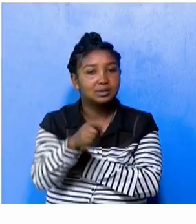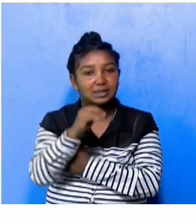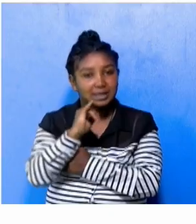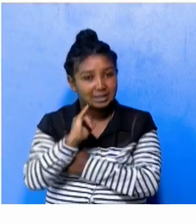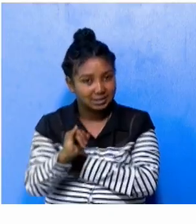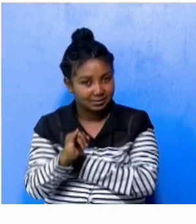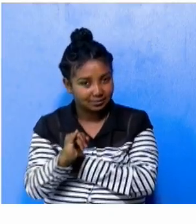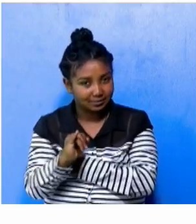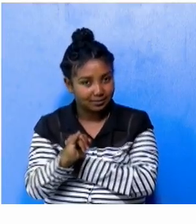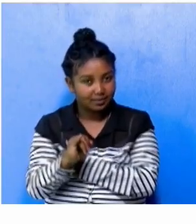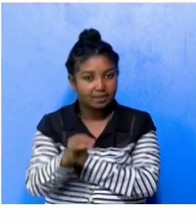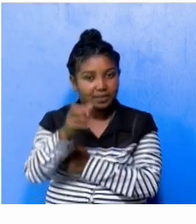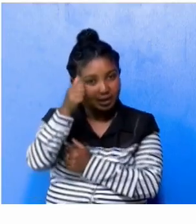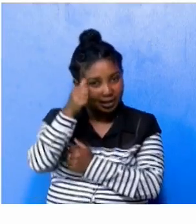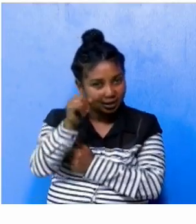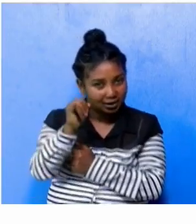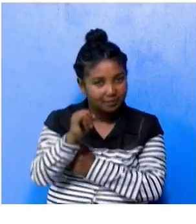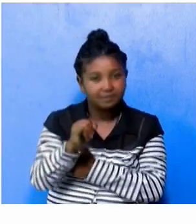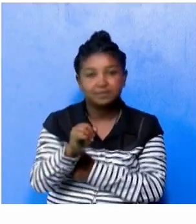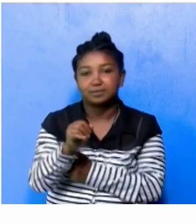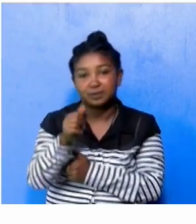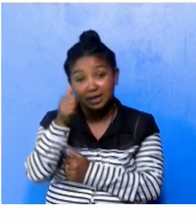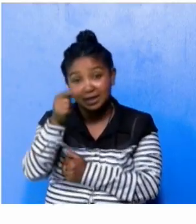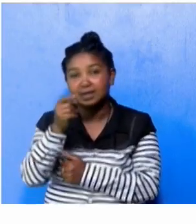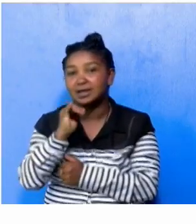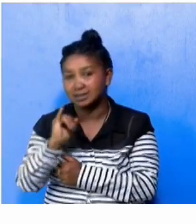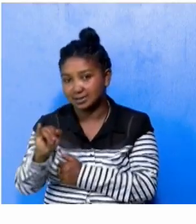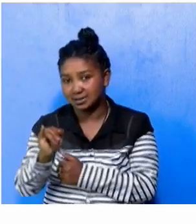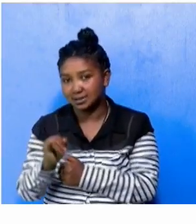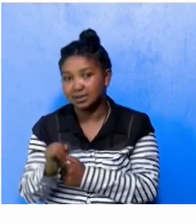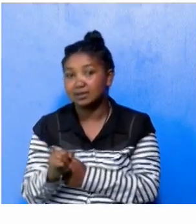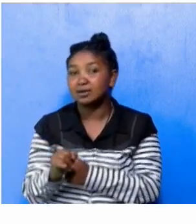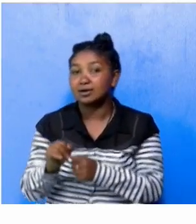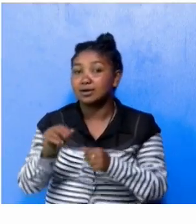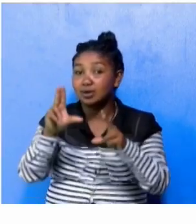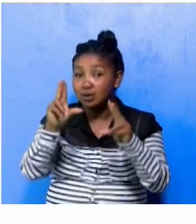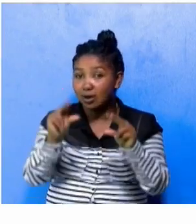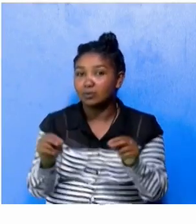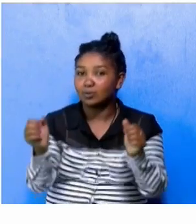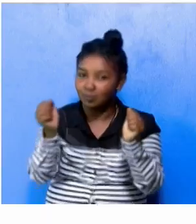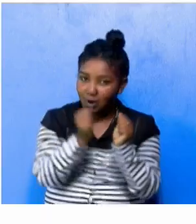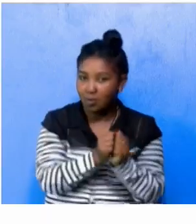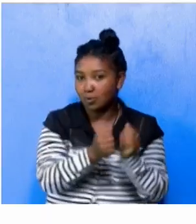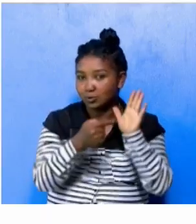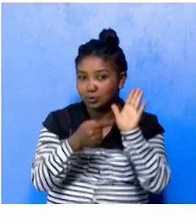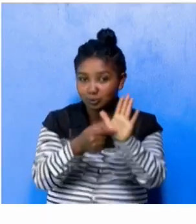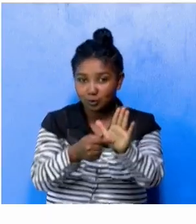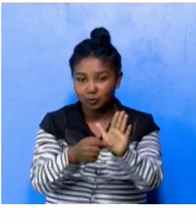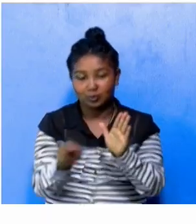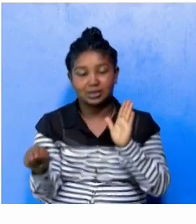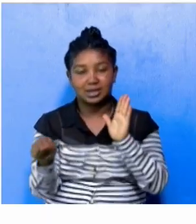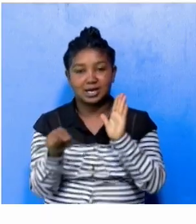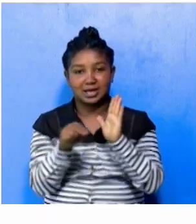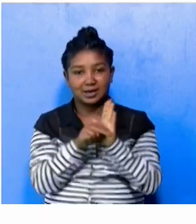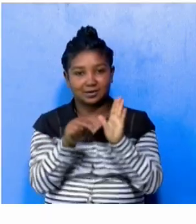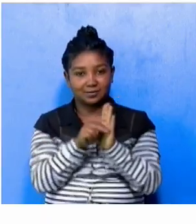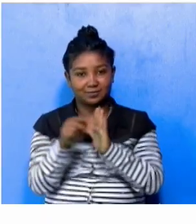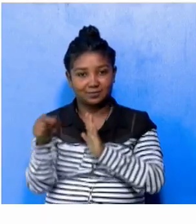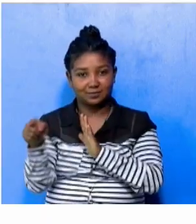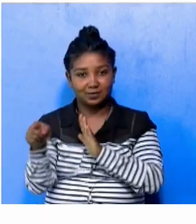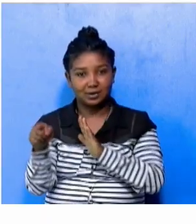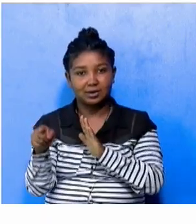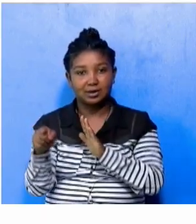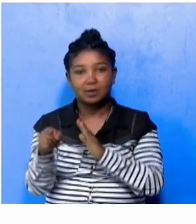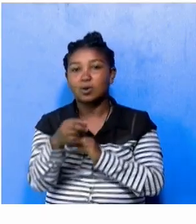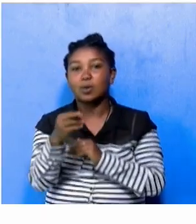is. He is. Not could be here to show the negative here.